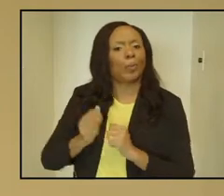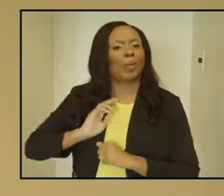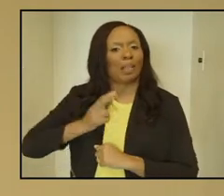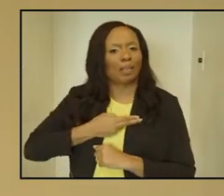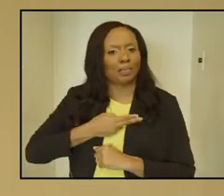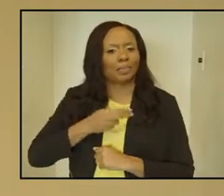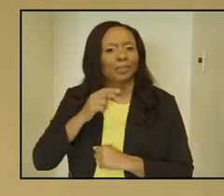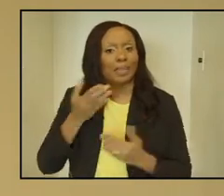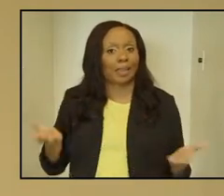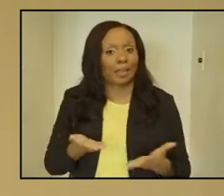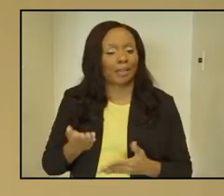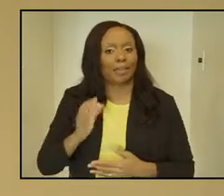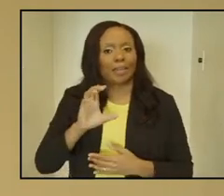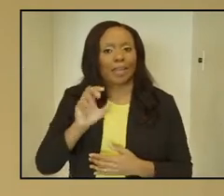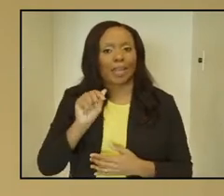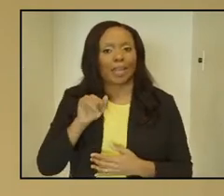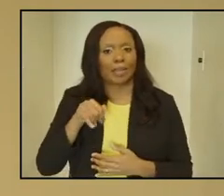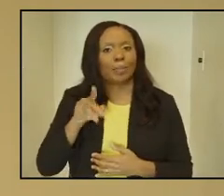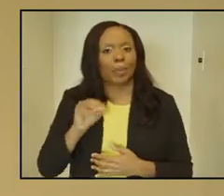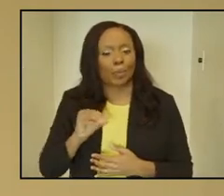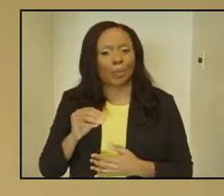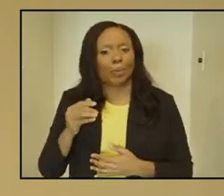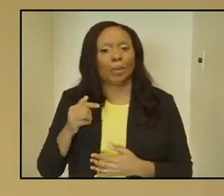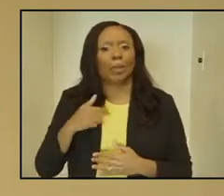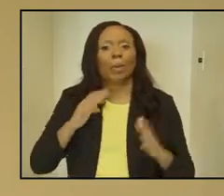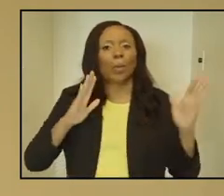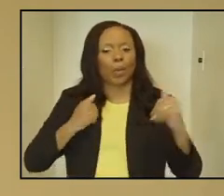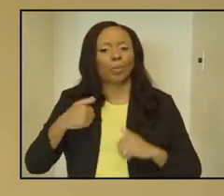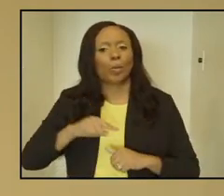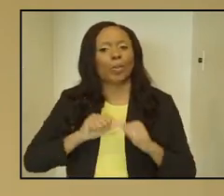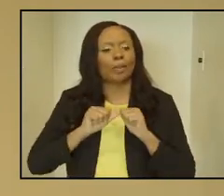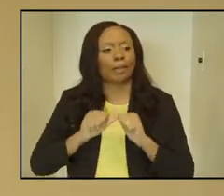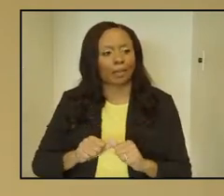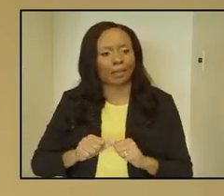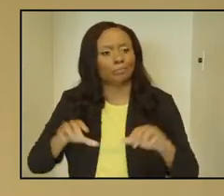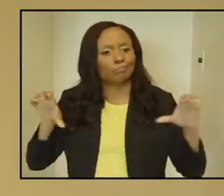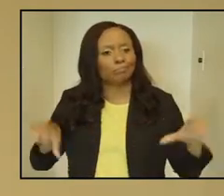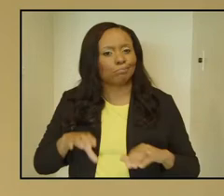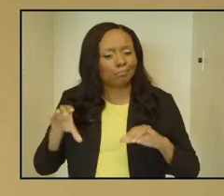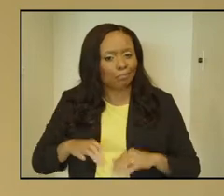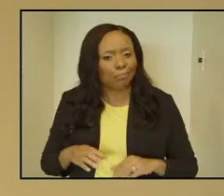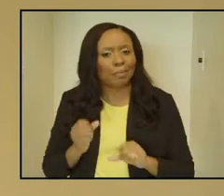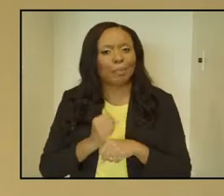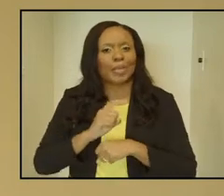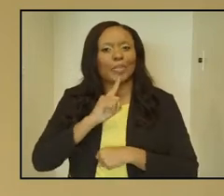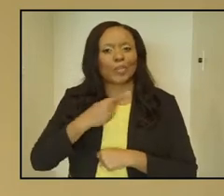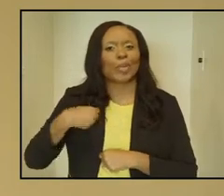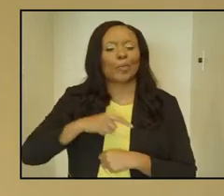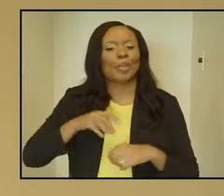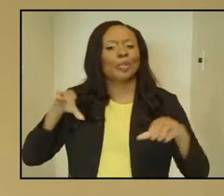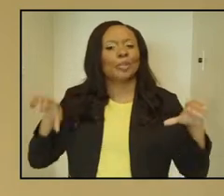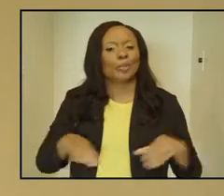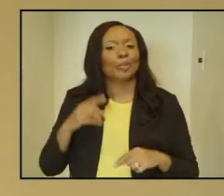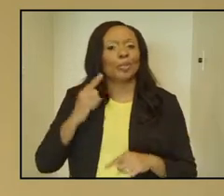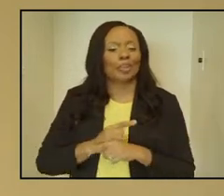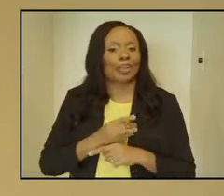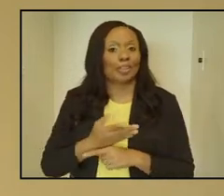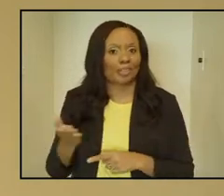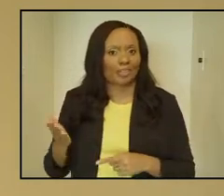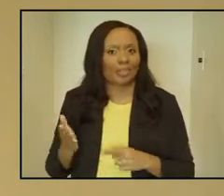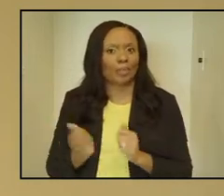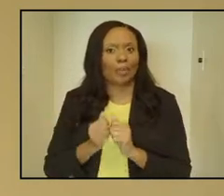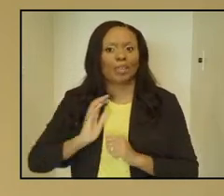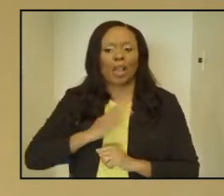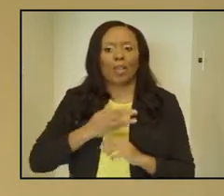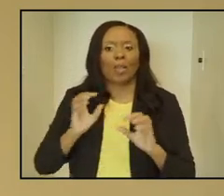continue to do right by that confidence that you have placed within our organization.